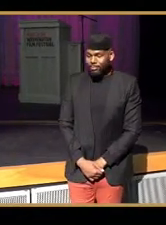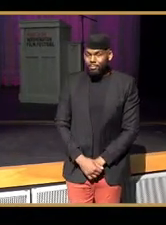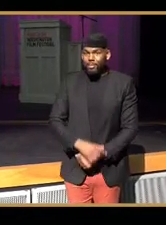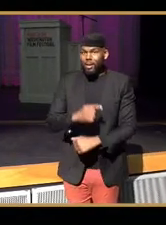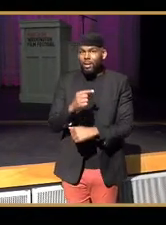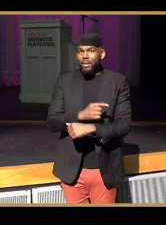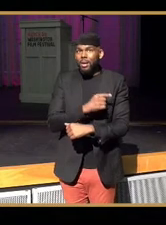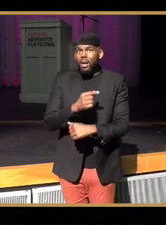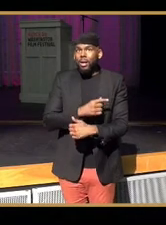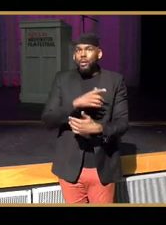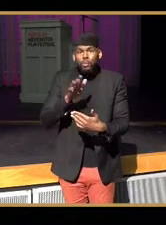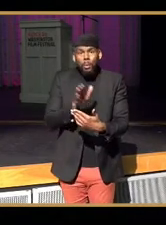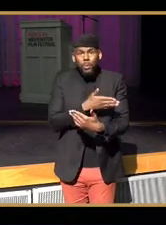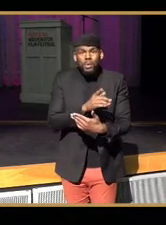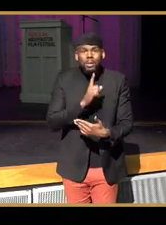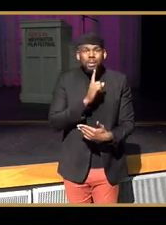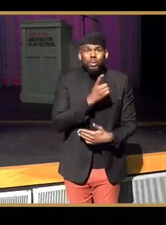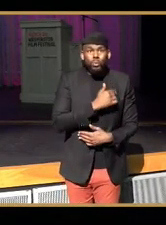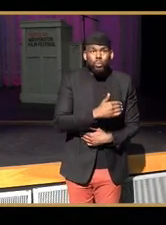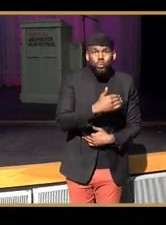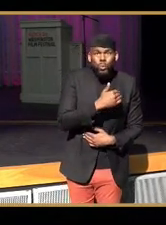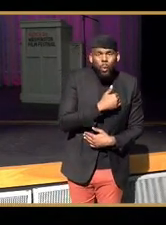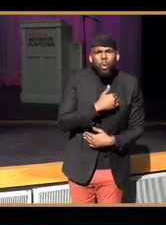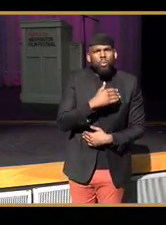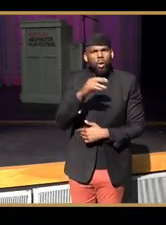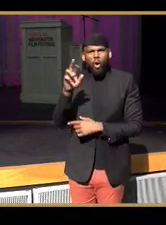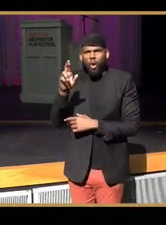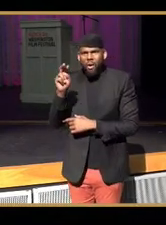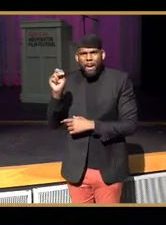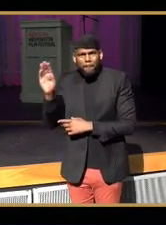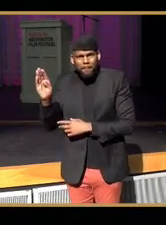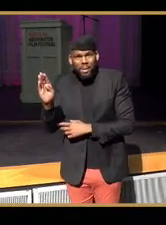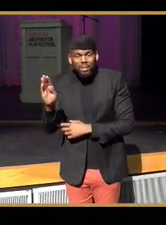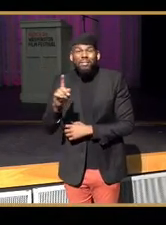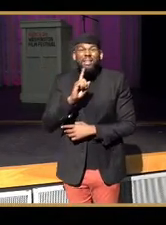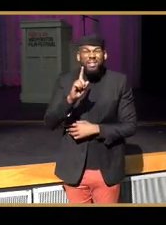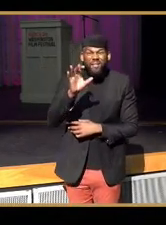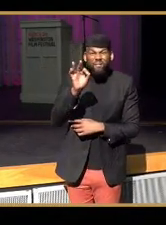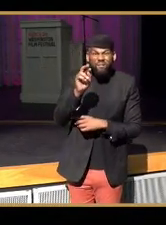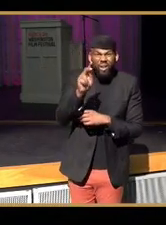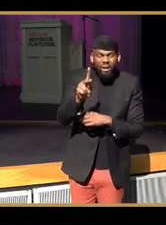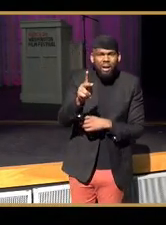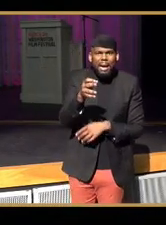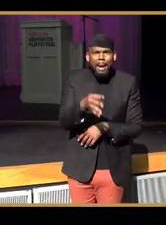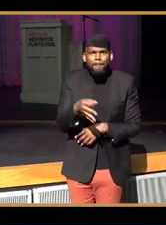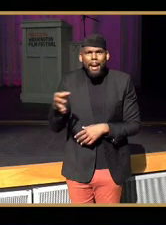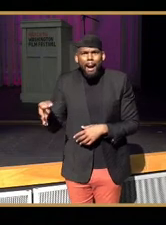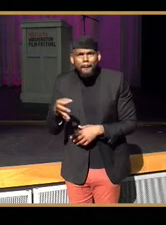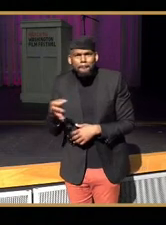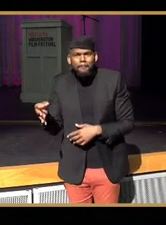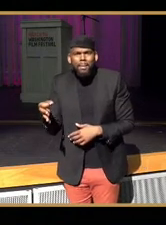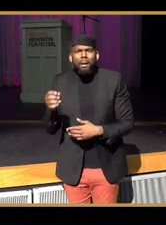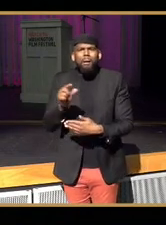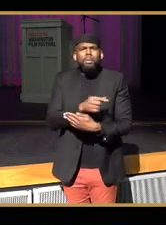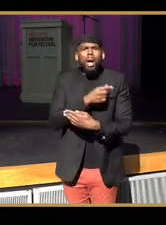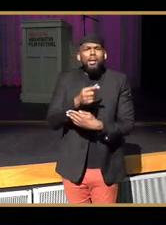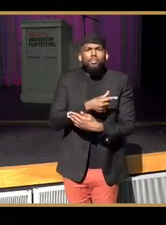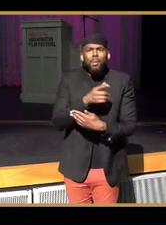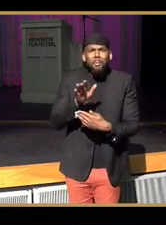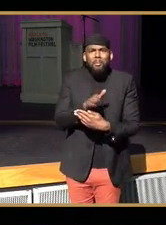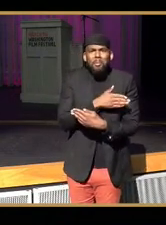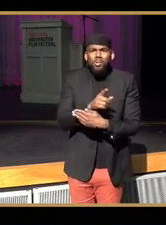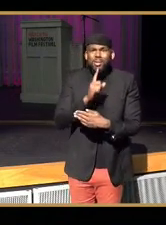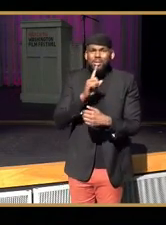Gospel music is soul. Gospel music is R&B. Gospel music is funk. It's hip-hop. Gospel music is the